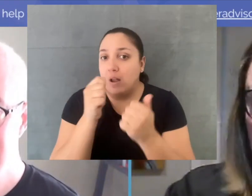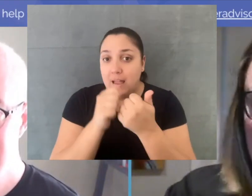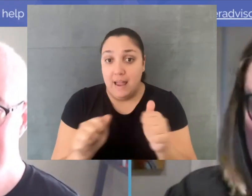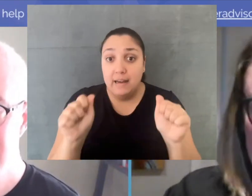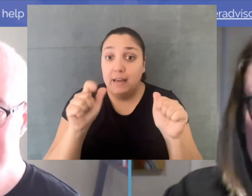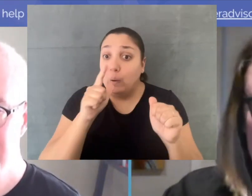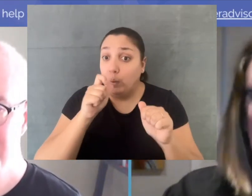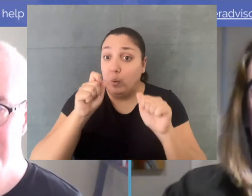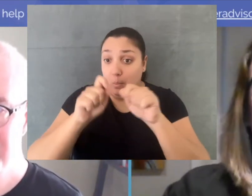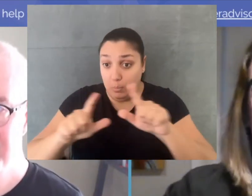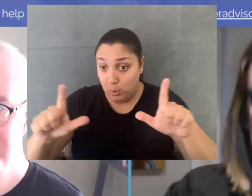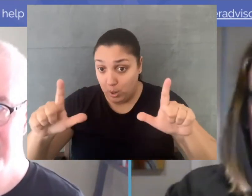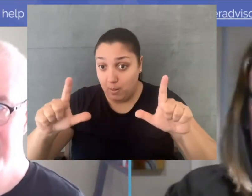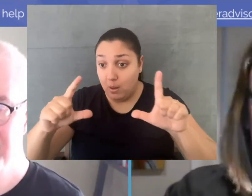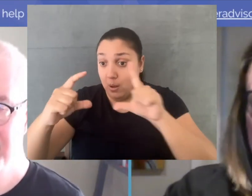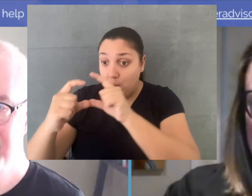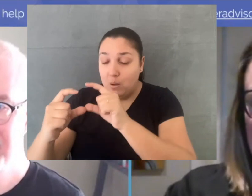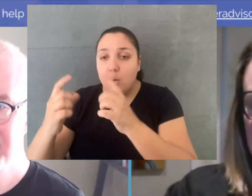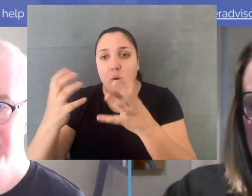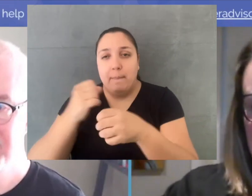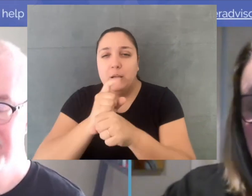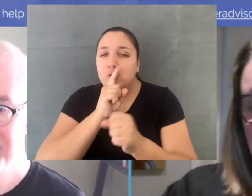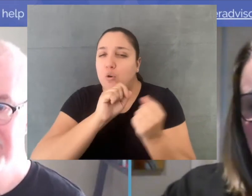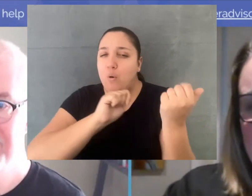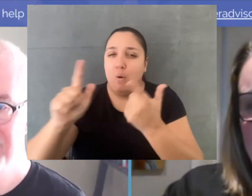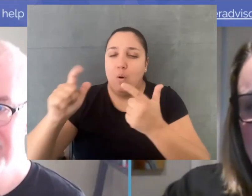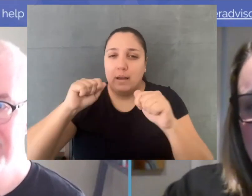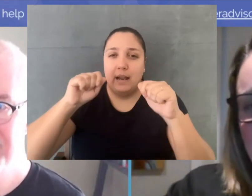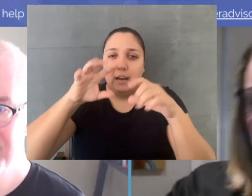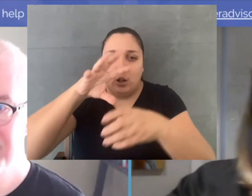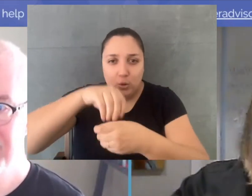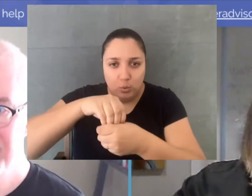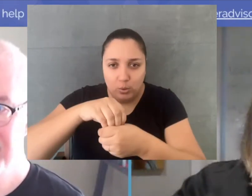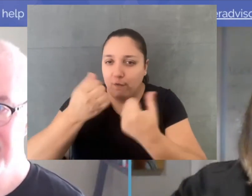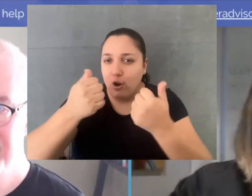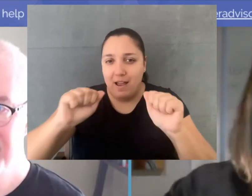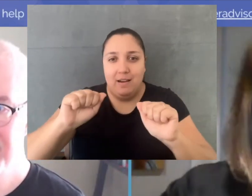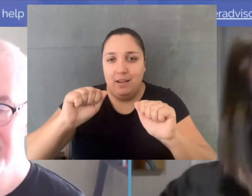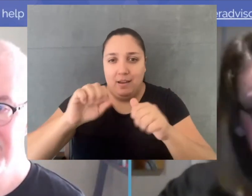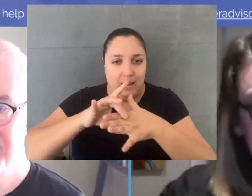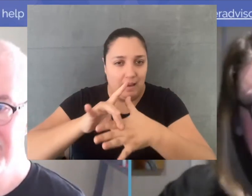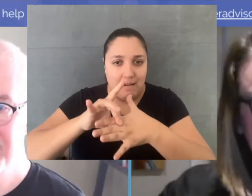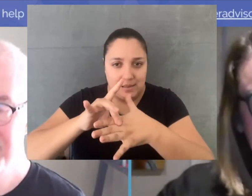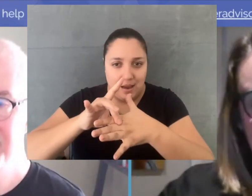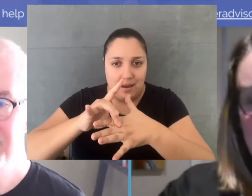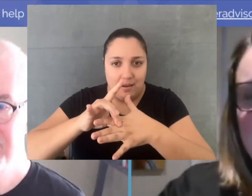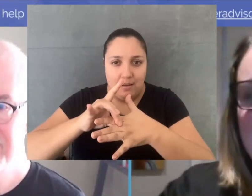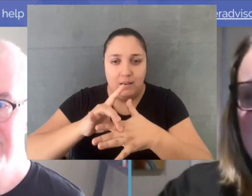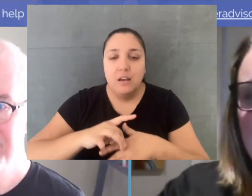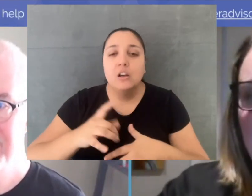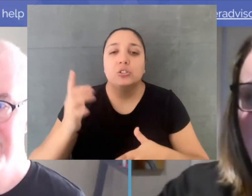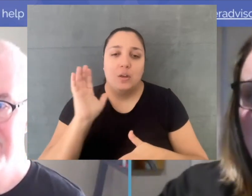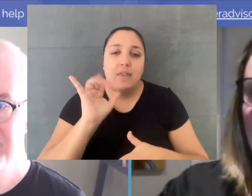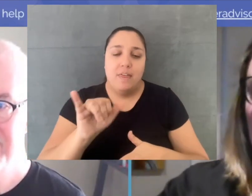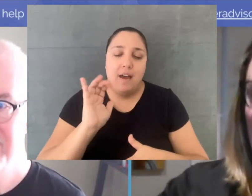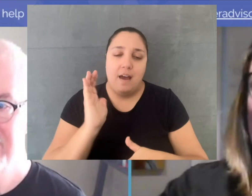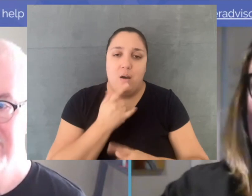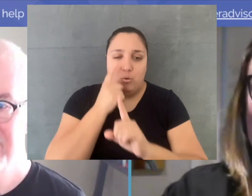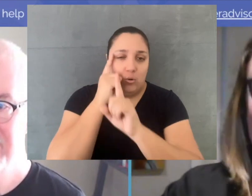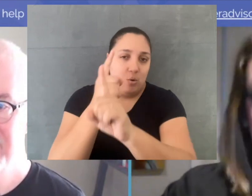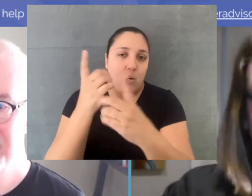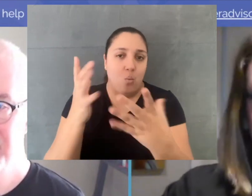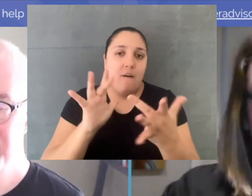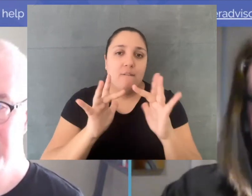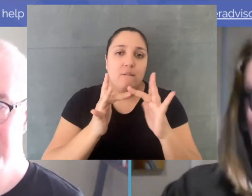could pull up that link is included in whatever content is being presented. So that's our mission now, is to have that